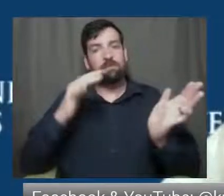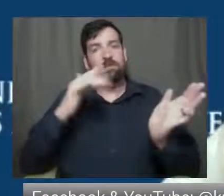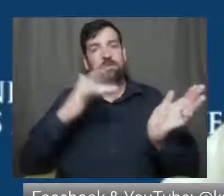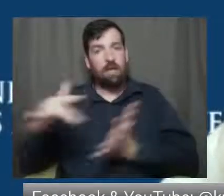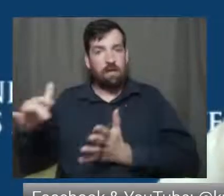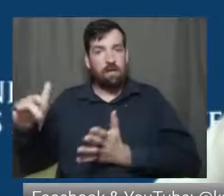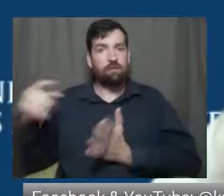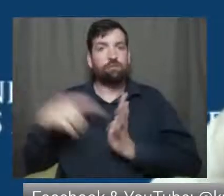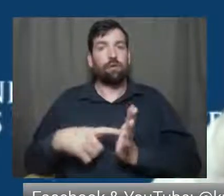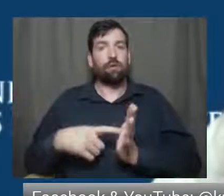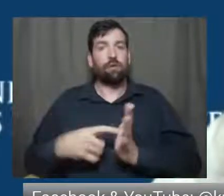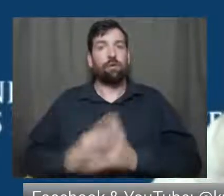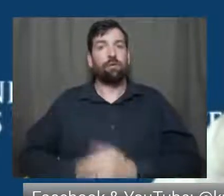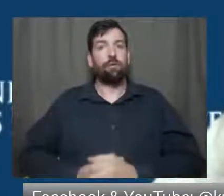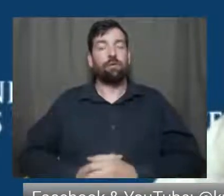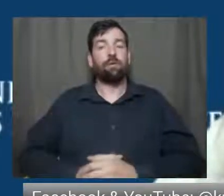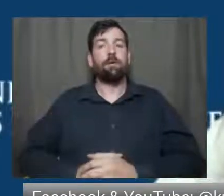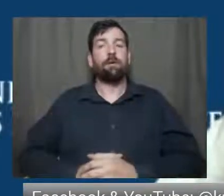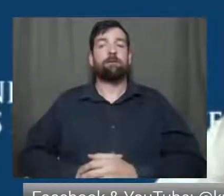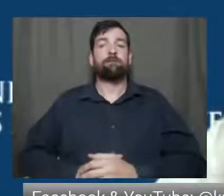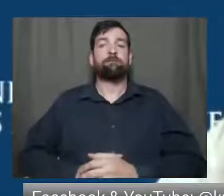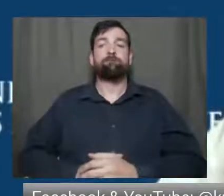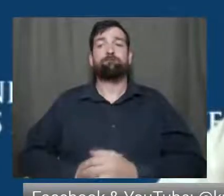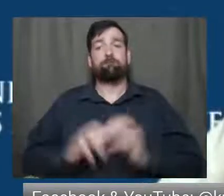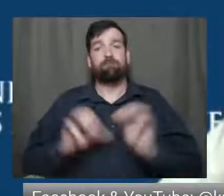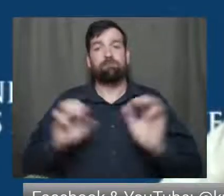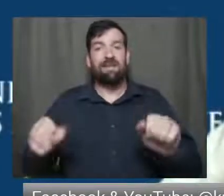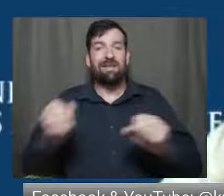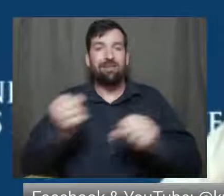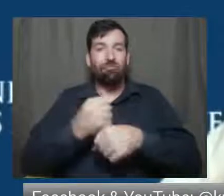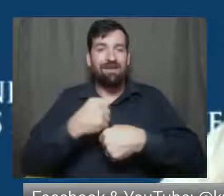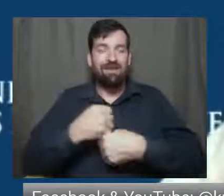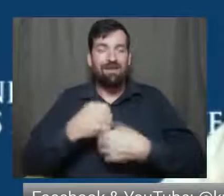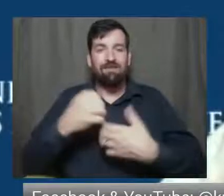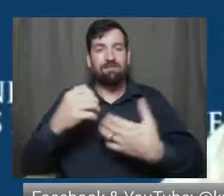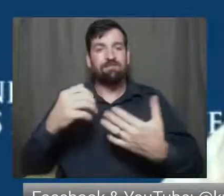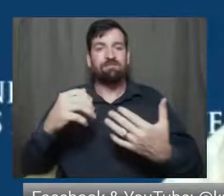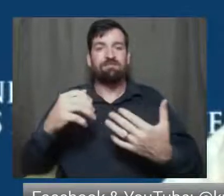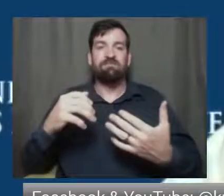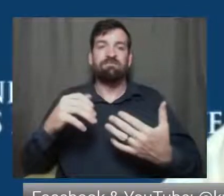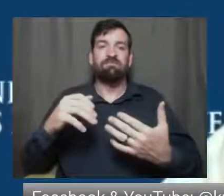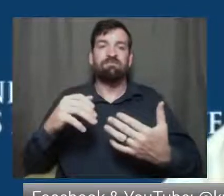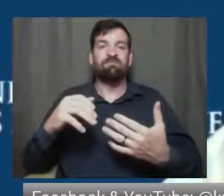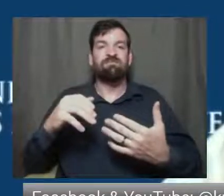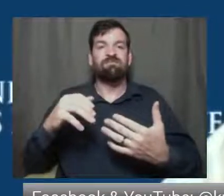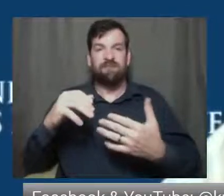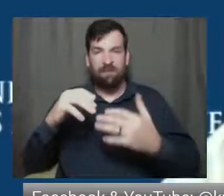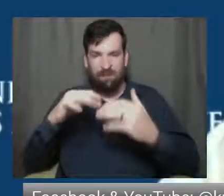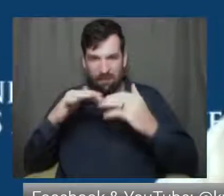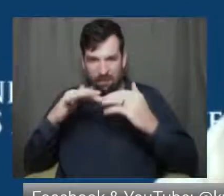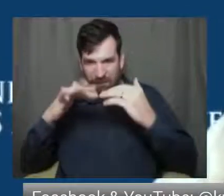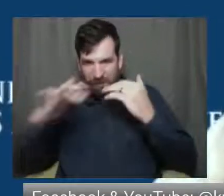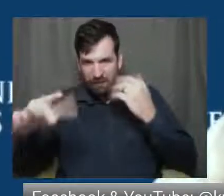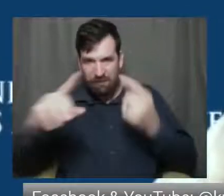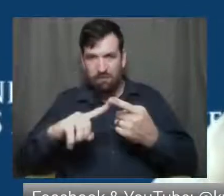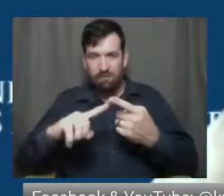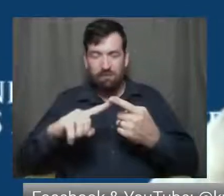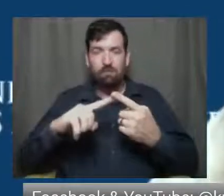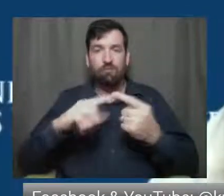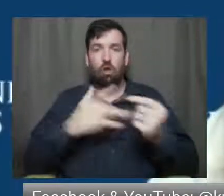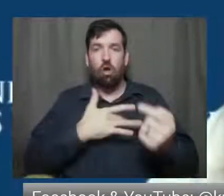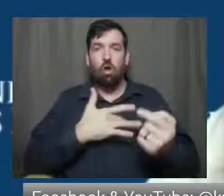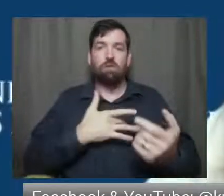they can even create a little ischemic portion into the heart. That means that it's not like you